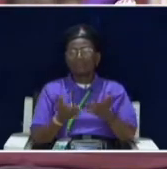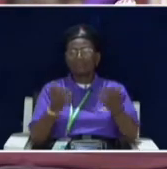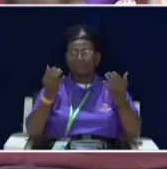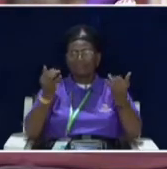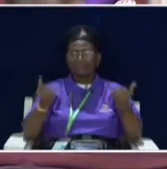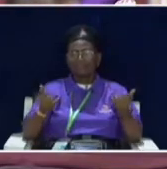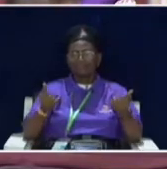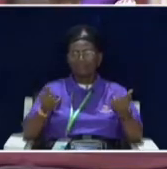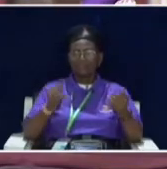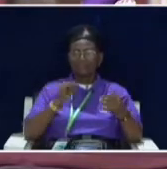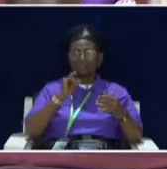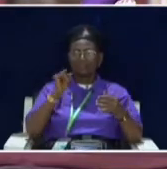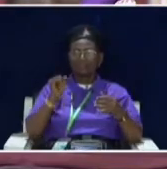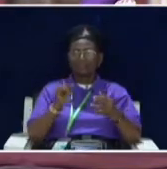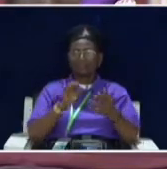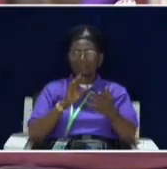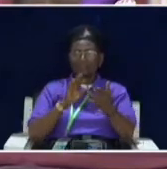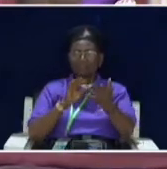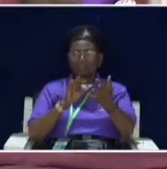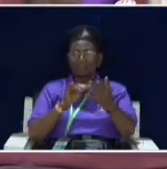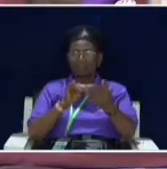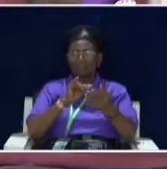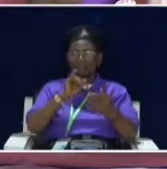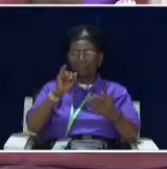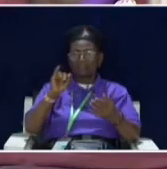He's waiting to